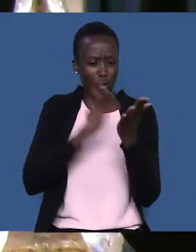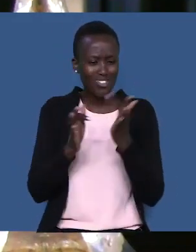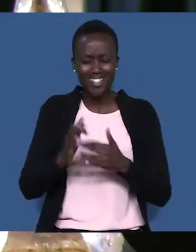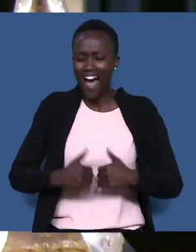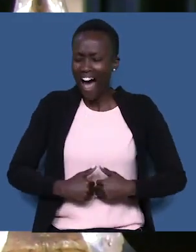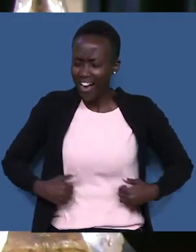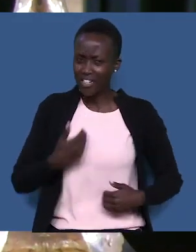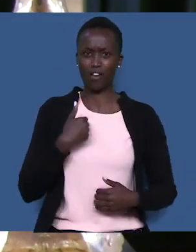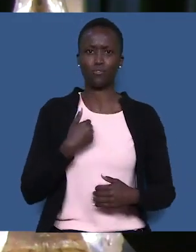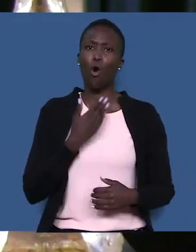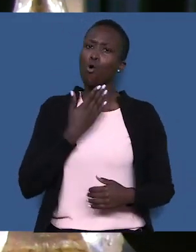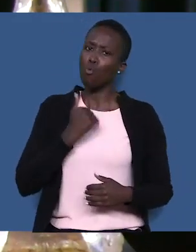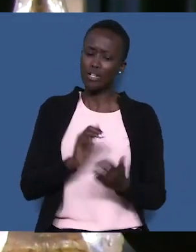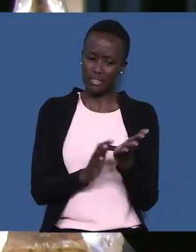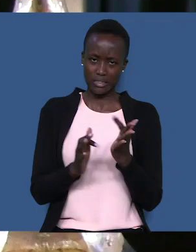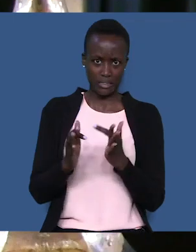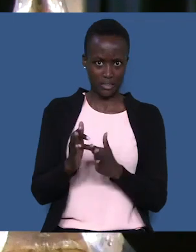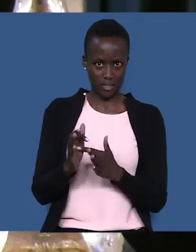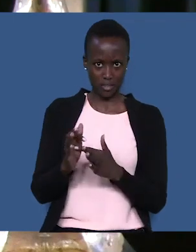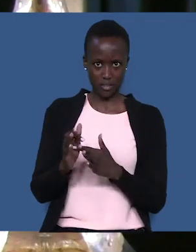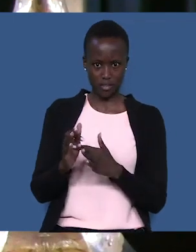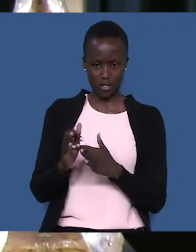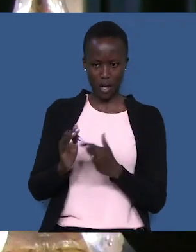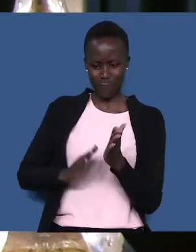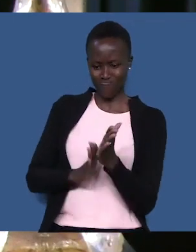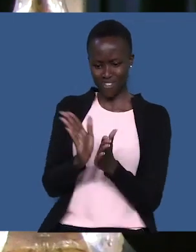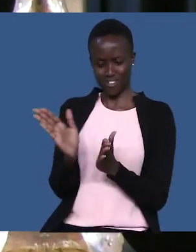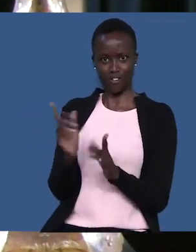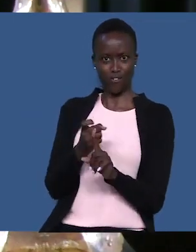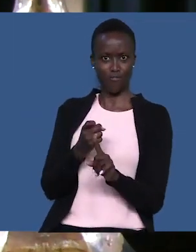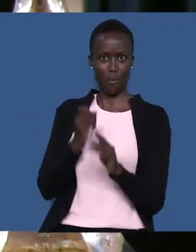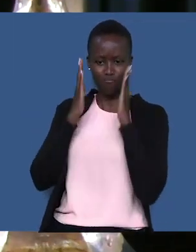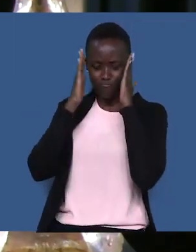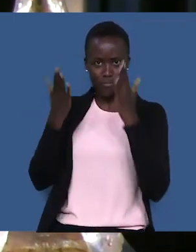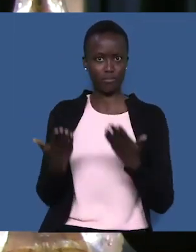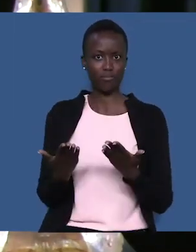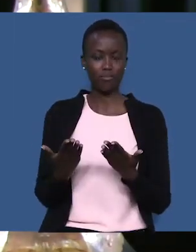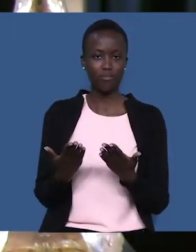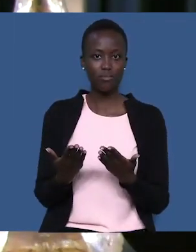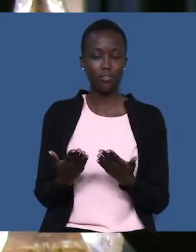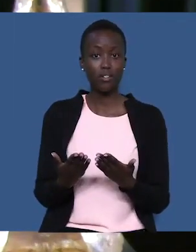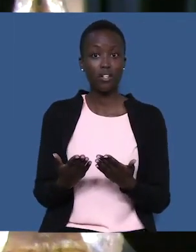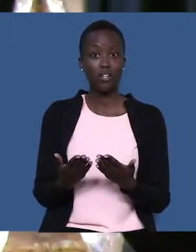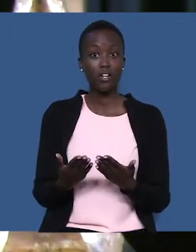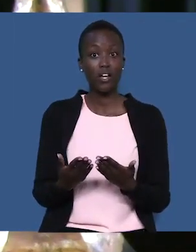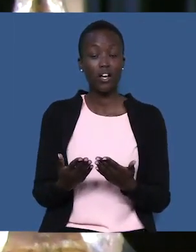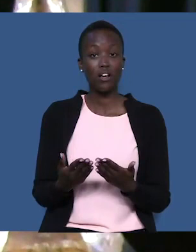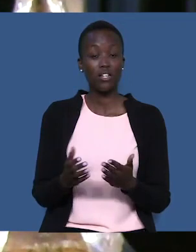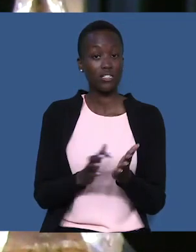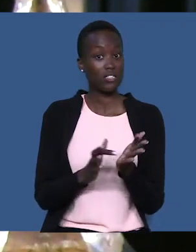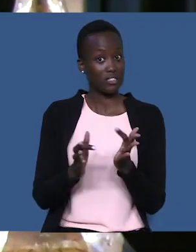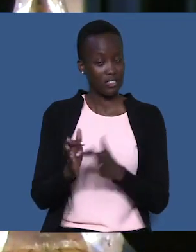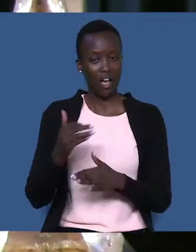to distract him from his course, you know? So Jesus overcame these temptations in the wilderness in